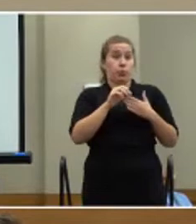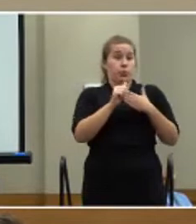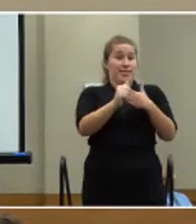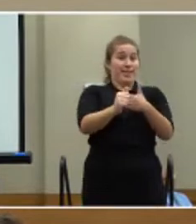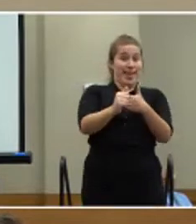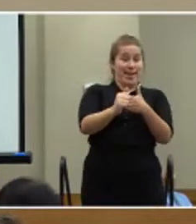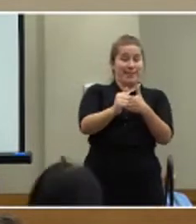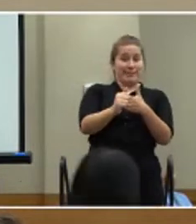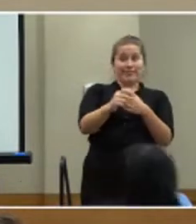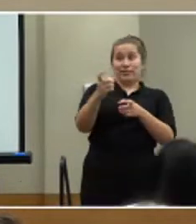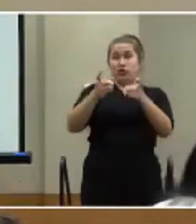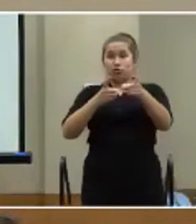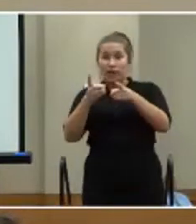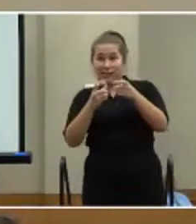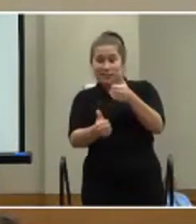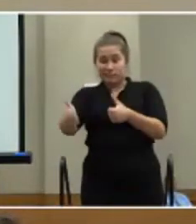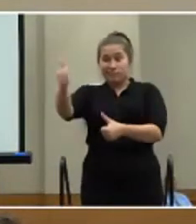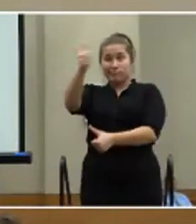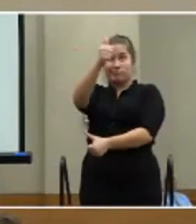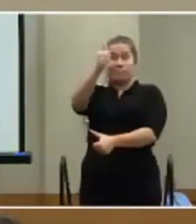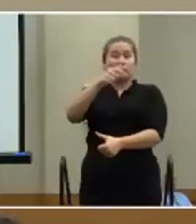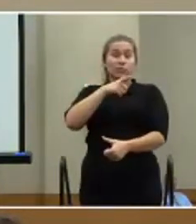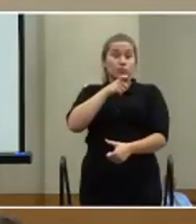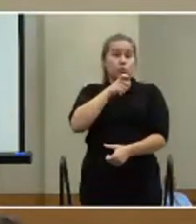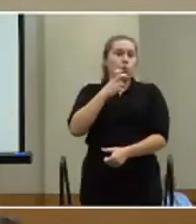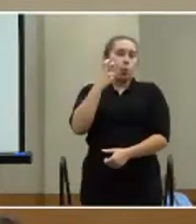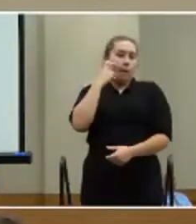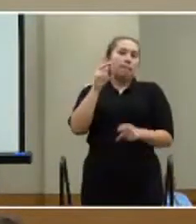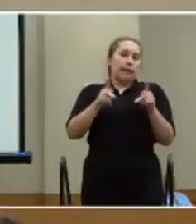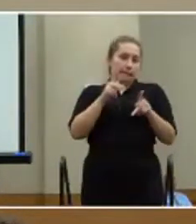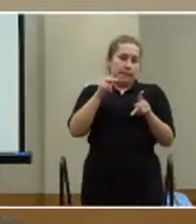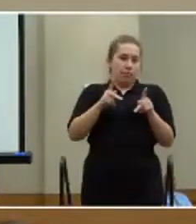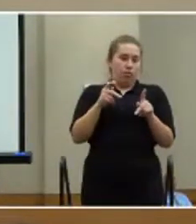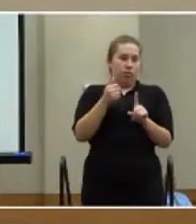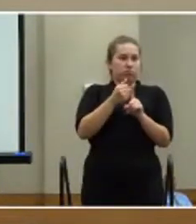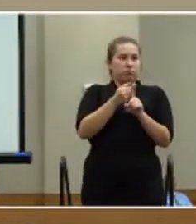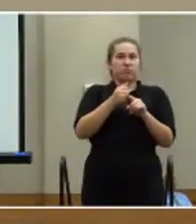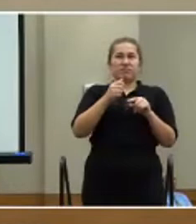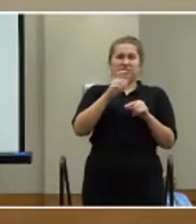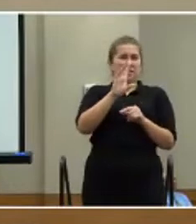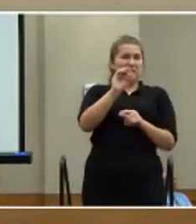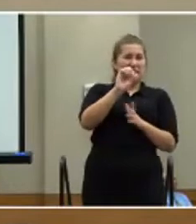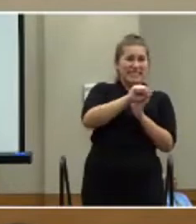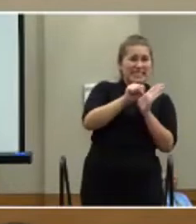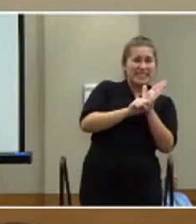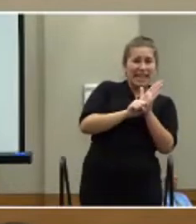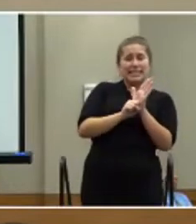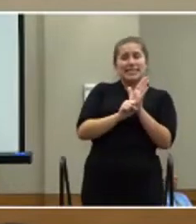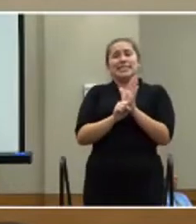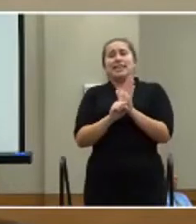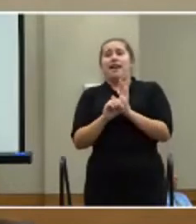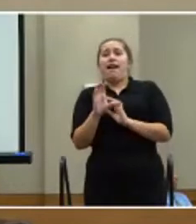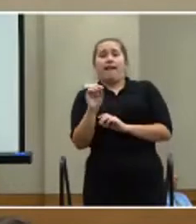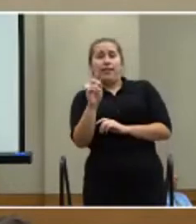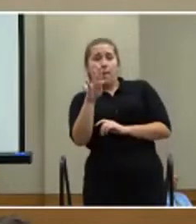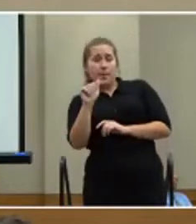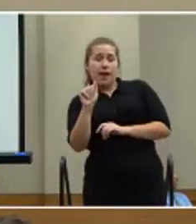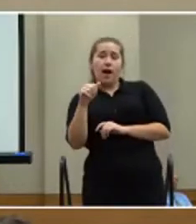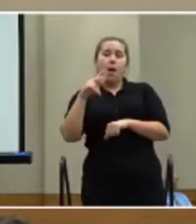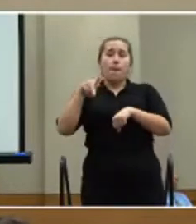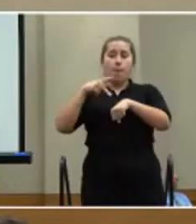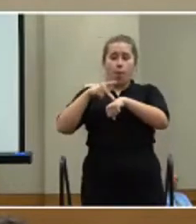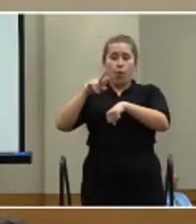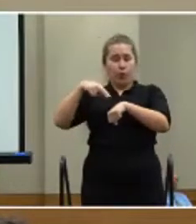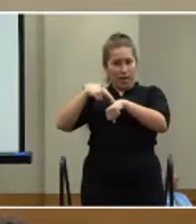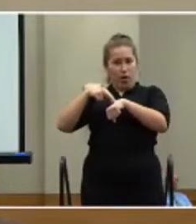by blind people from affiliates in each of the 50 states, the District of Columbia and Puerto Rico. This being our